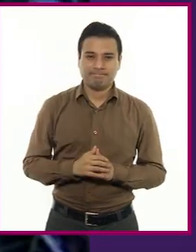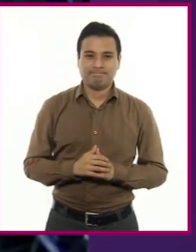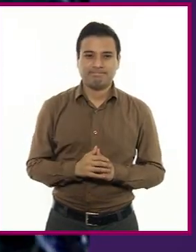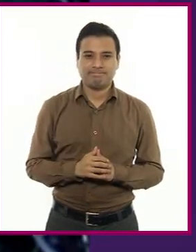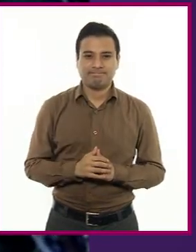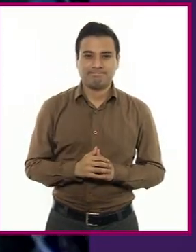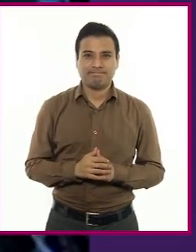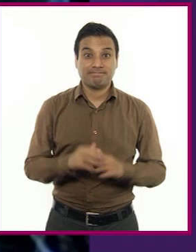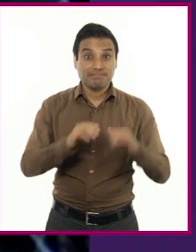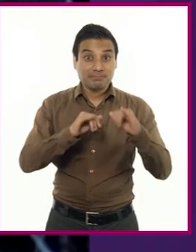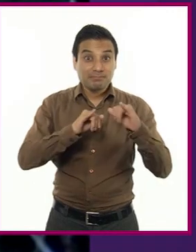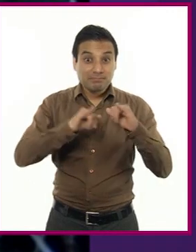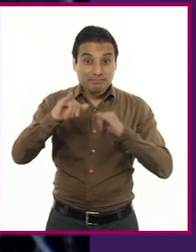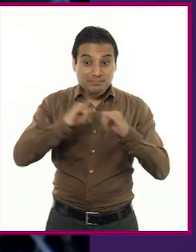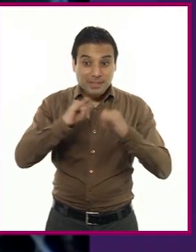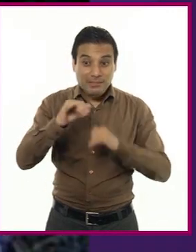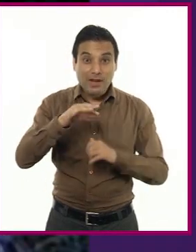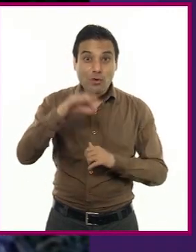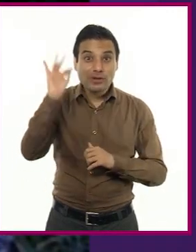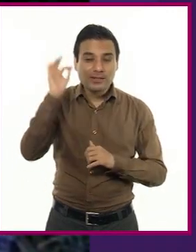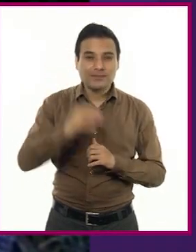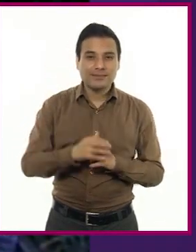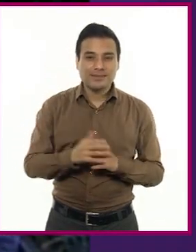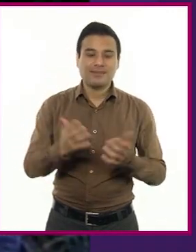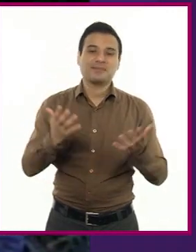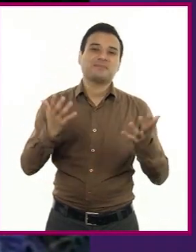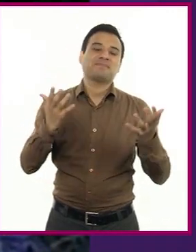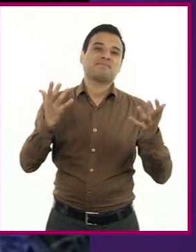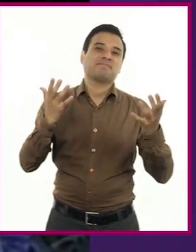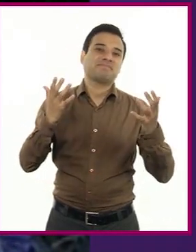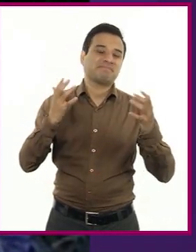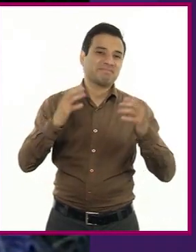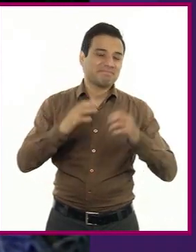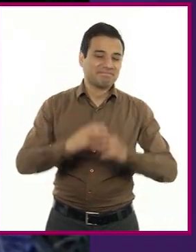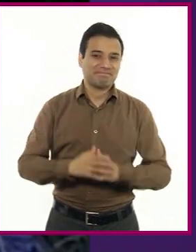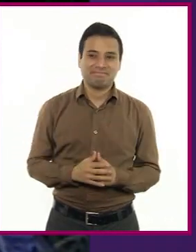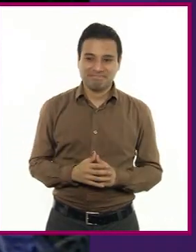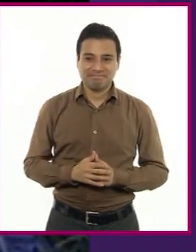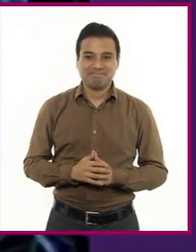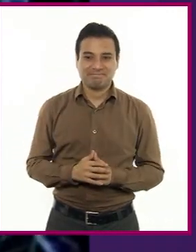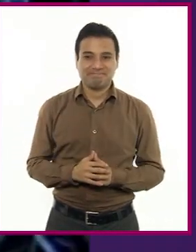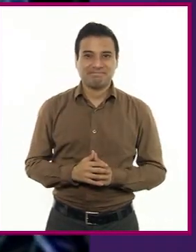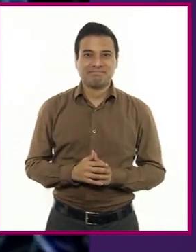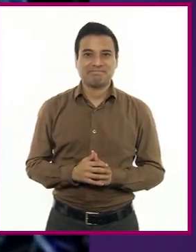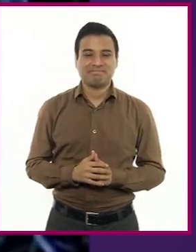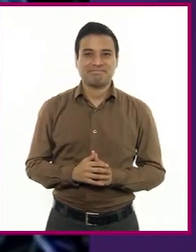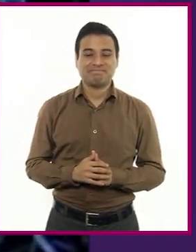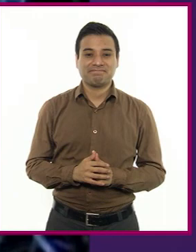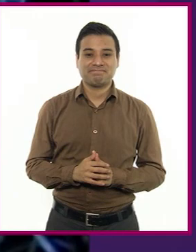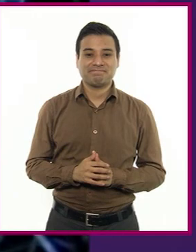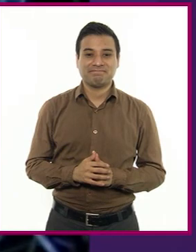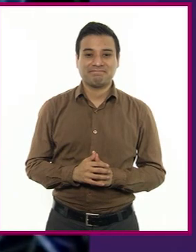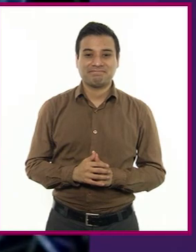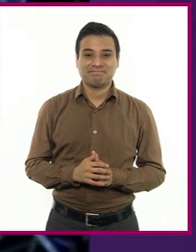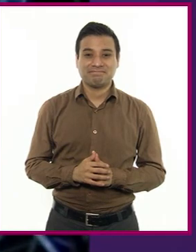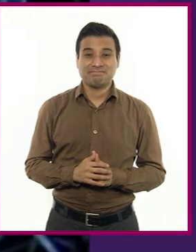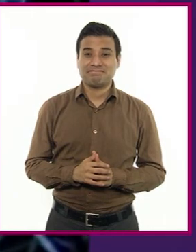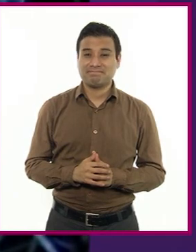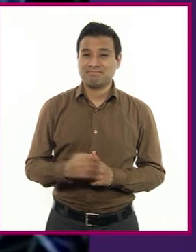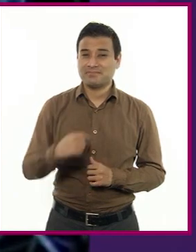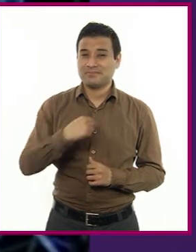Found him up. Oh, well, you know, from now on, I